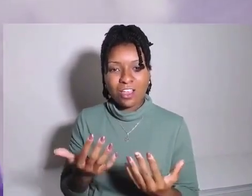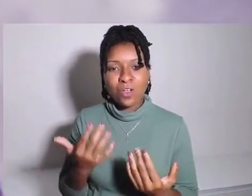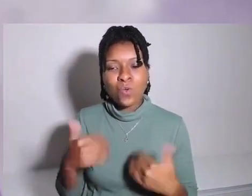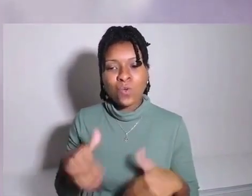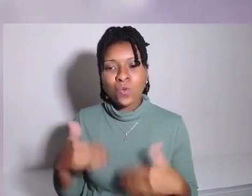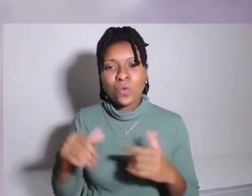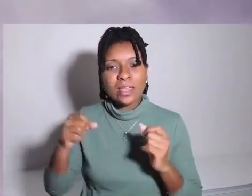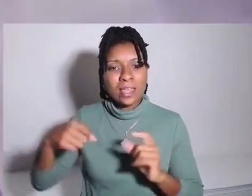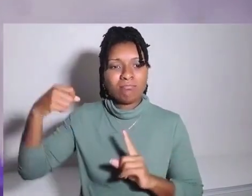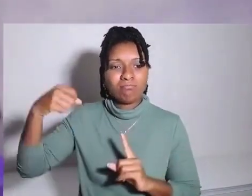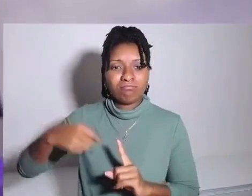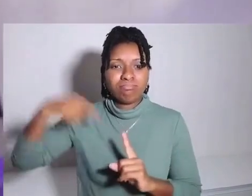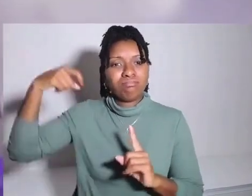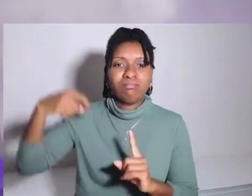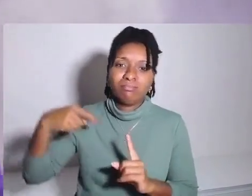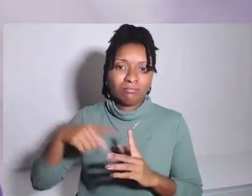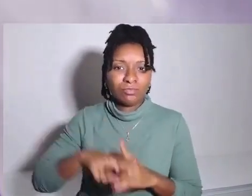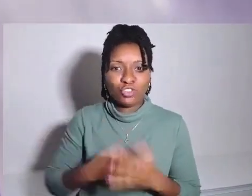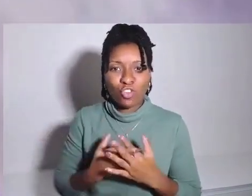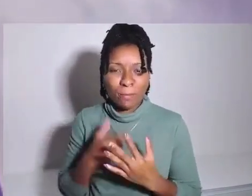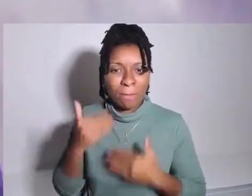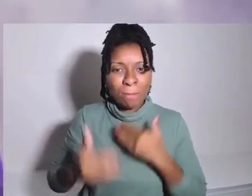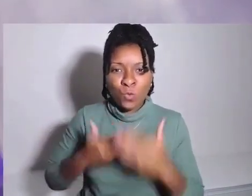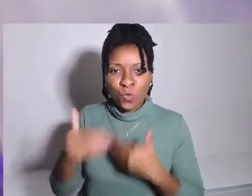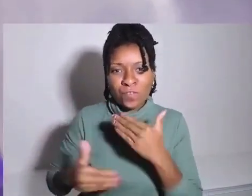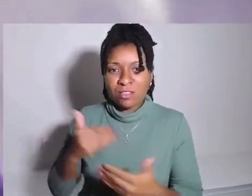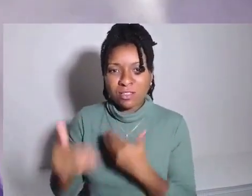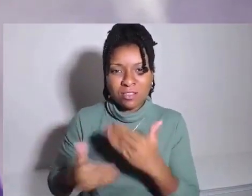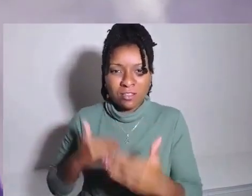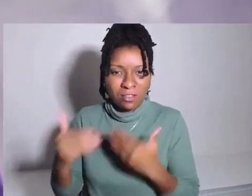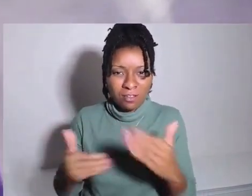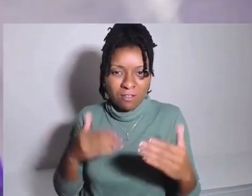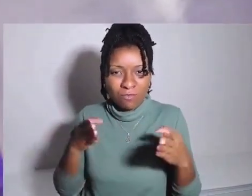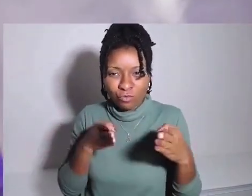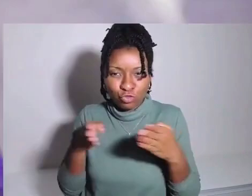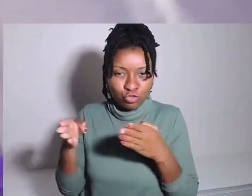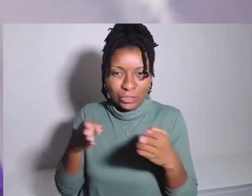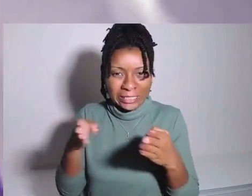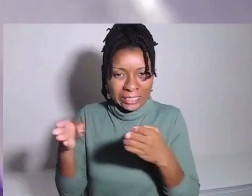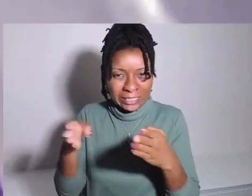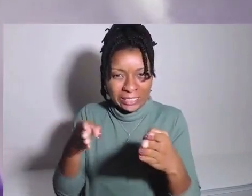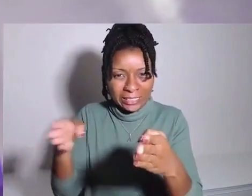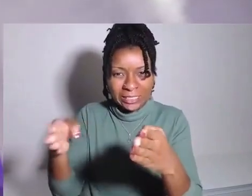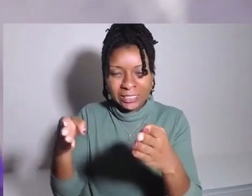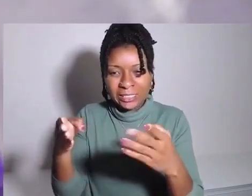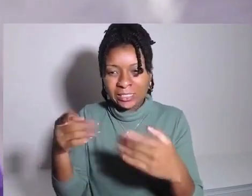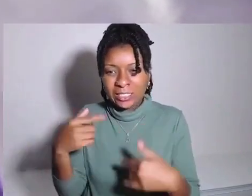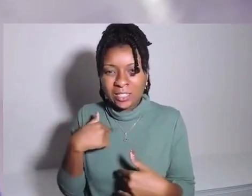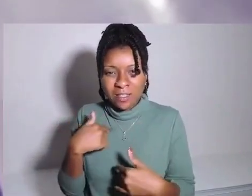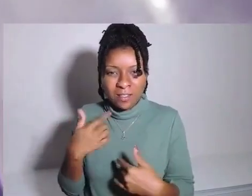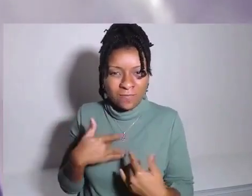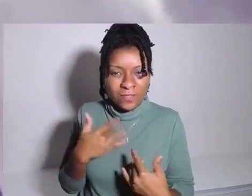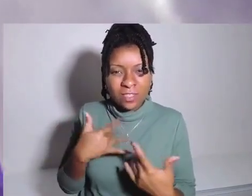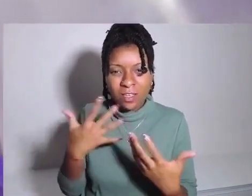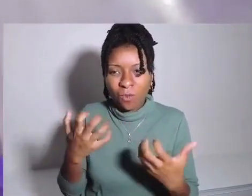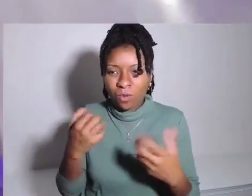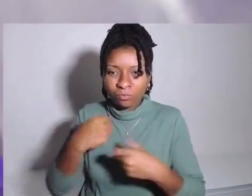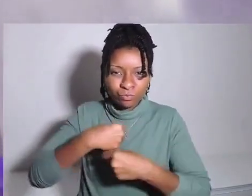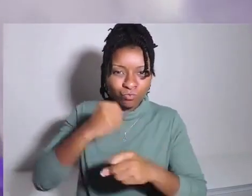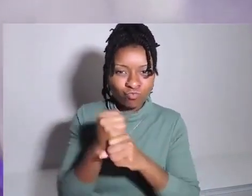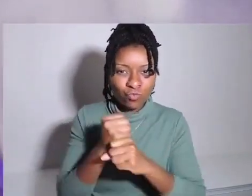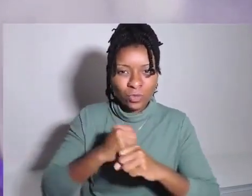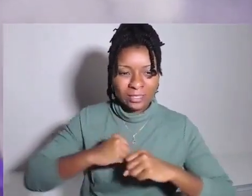jumpstart a thing. Get me moving, get me in the streets, get me to reaching, get me to creating space,